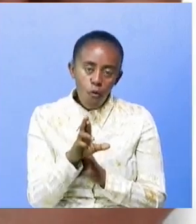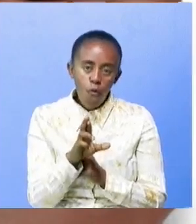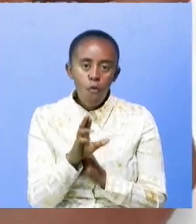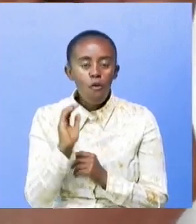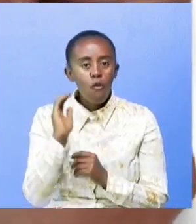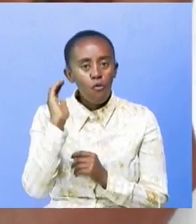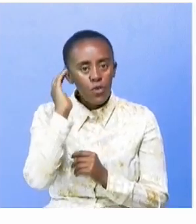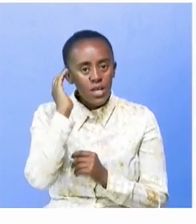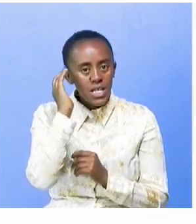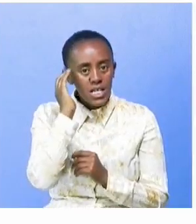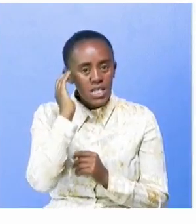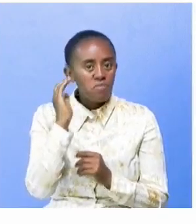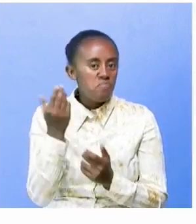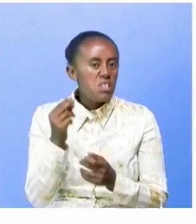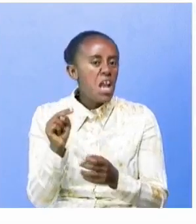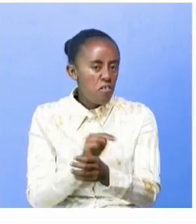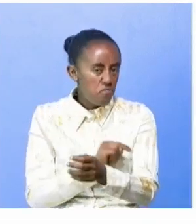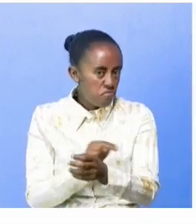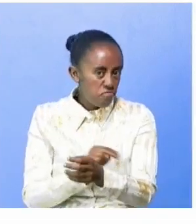nervous